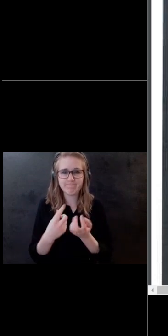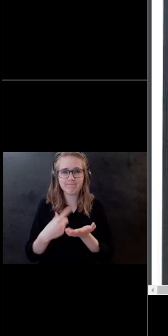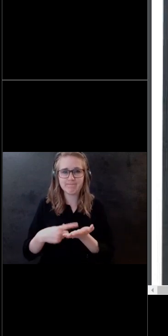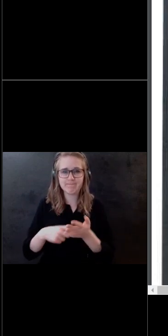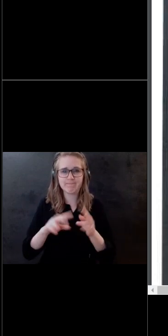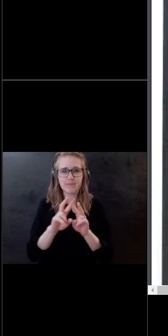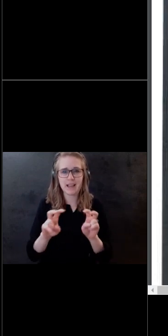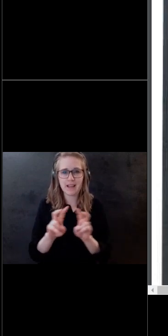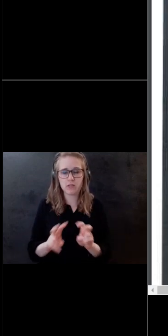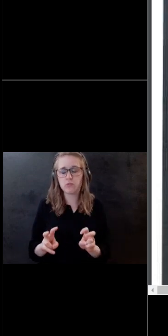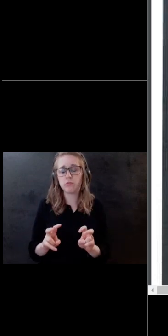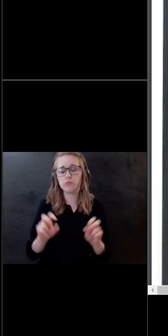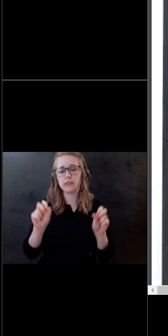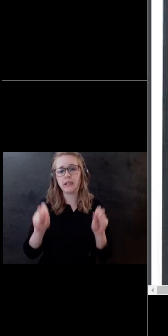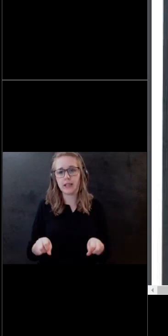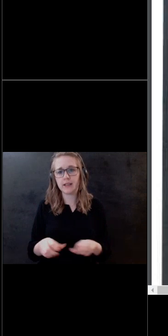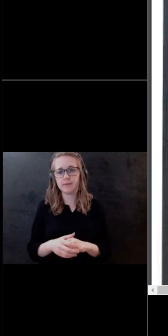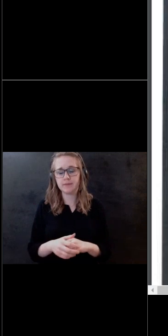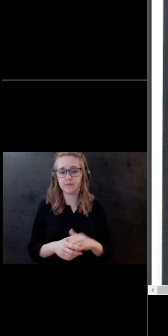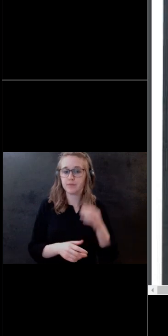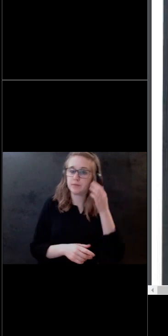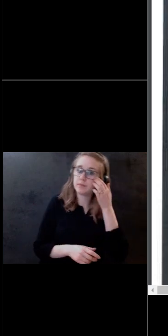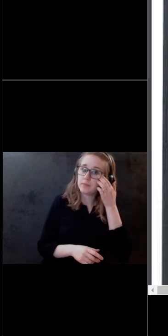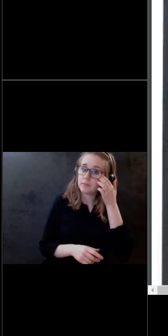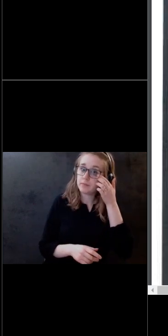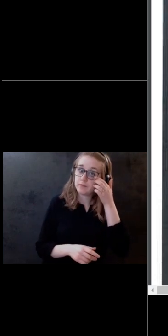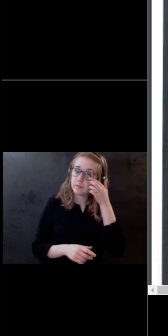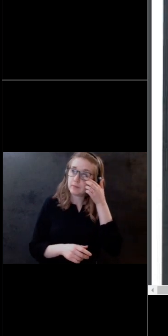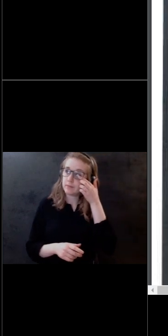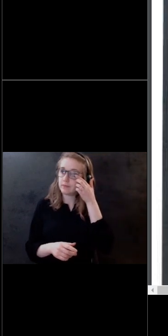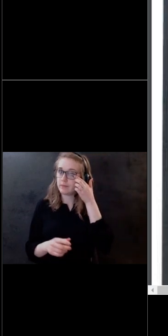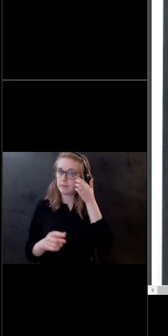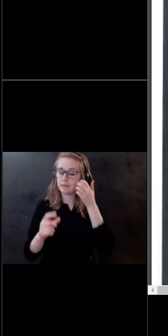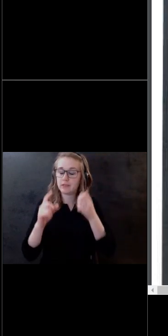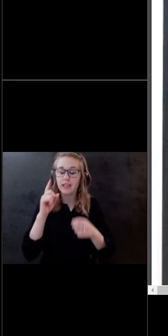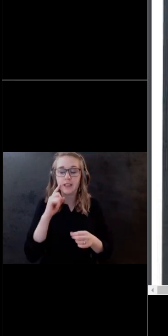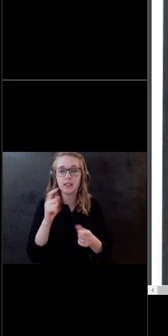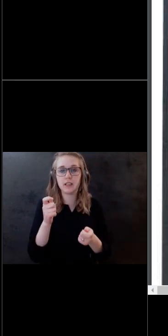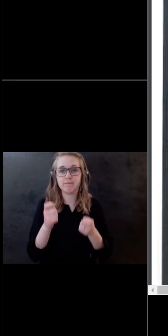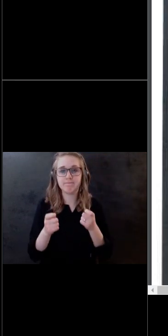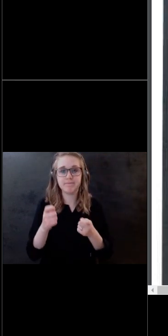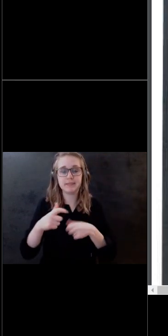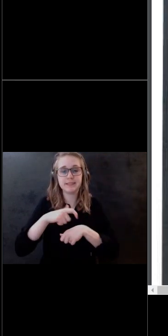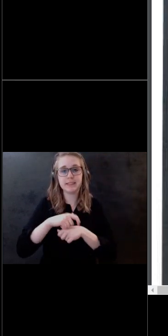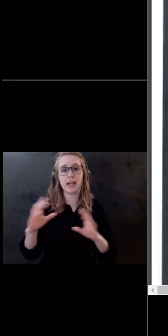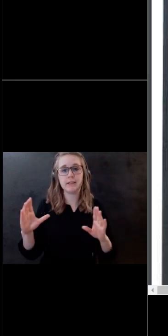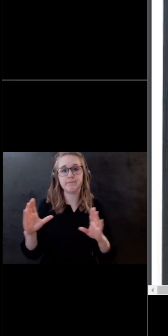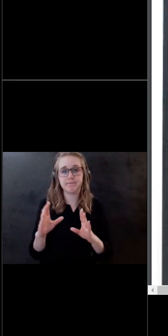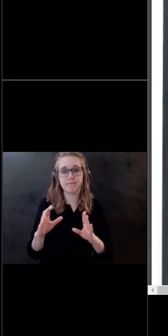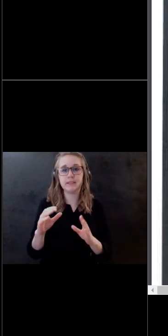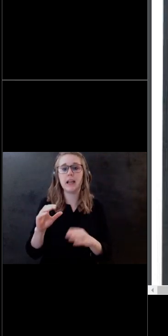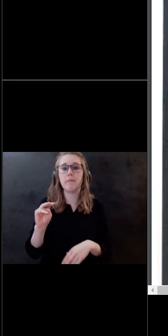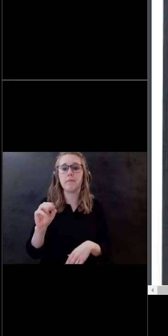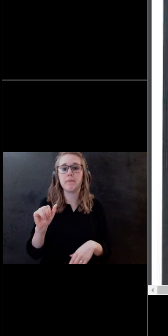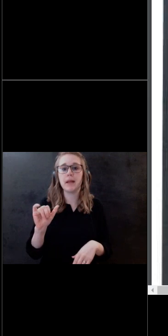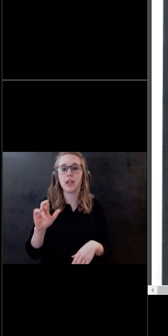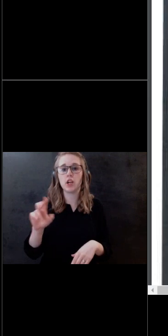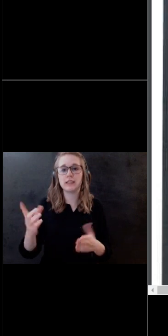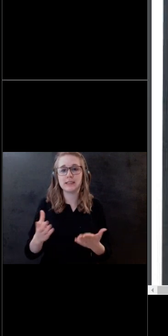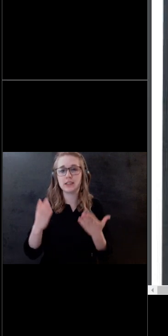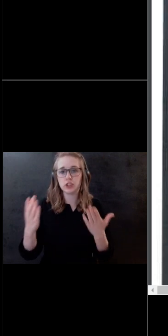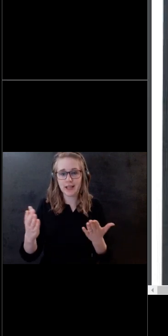We certainly can do that. I think the abbreviated time period that the mayor has suggested